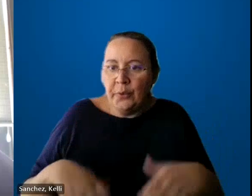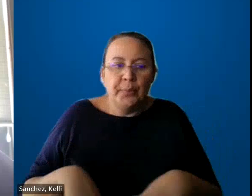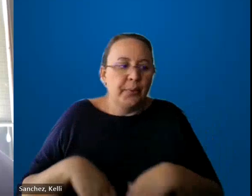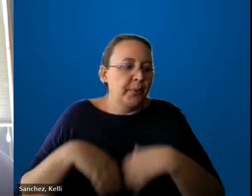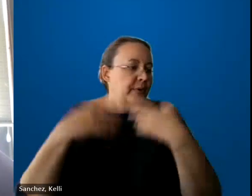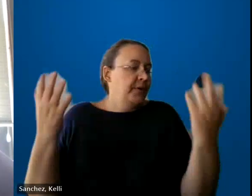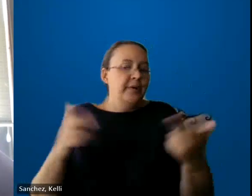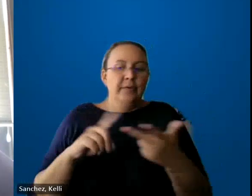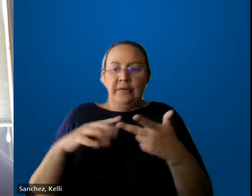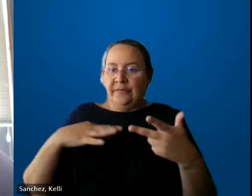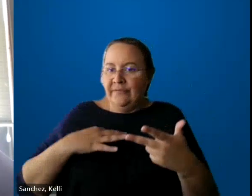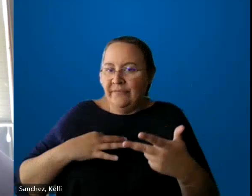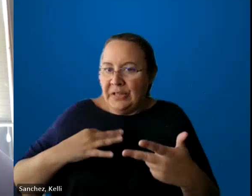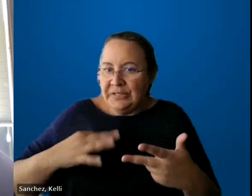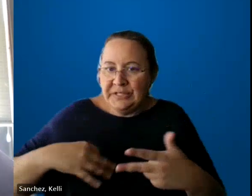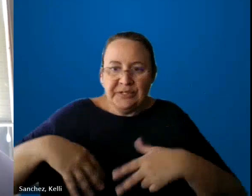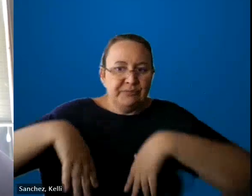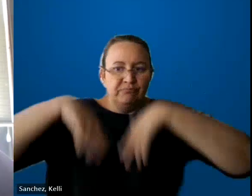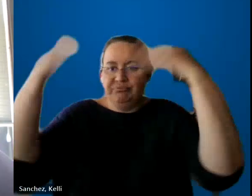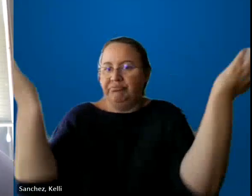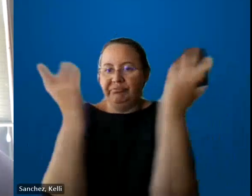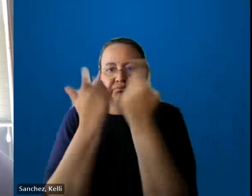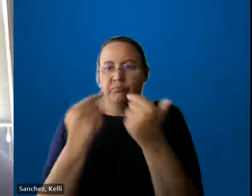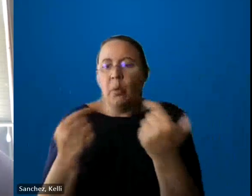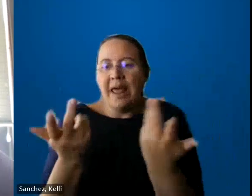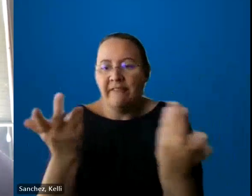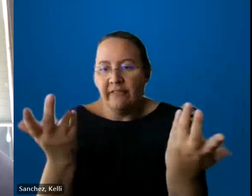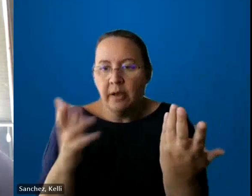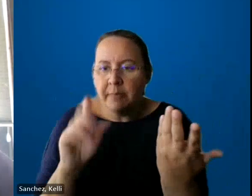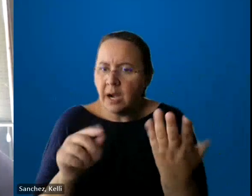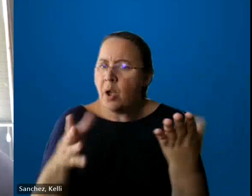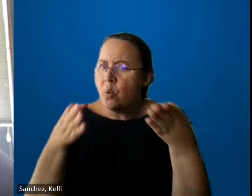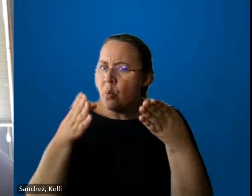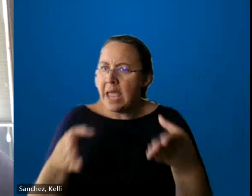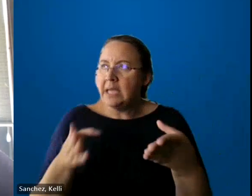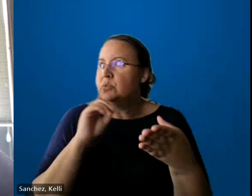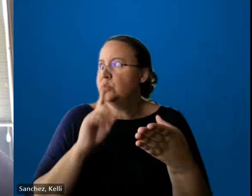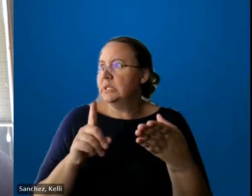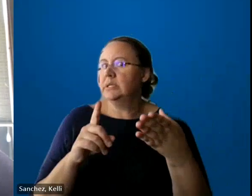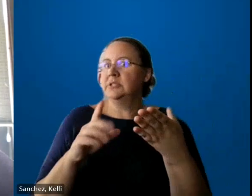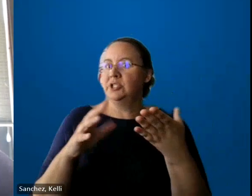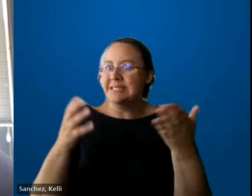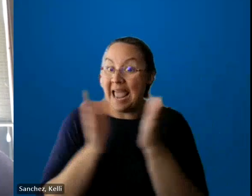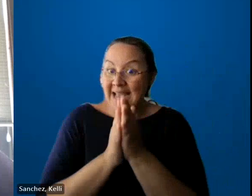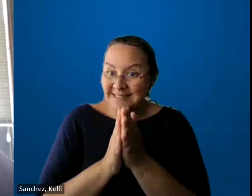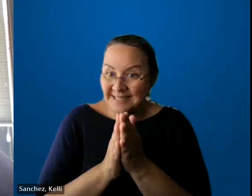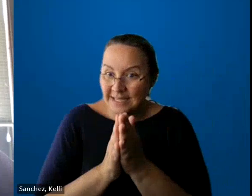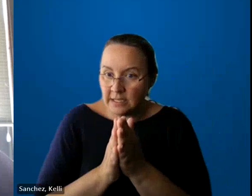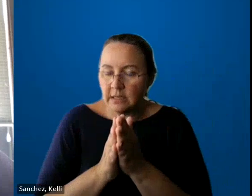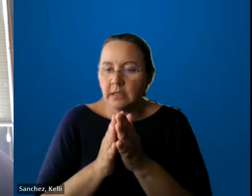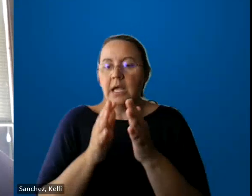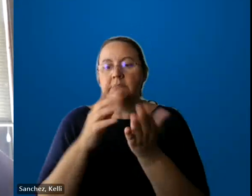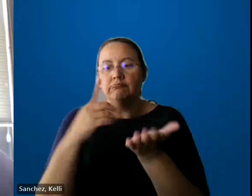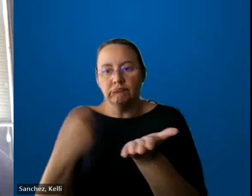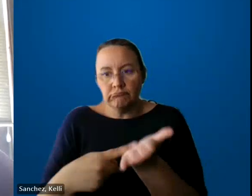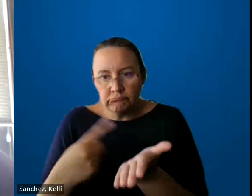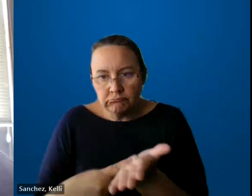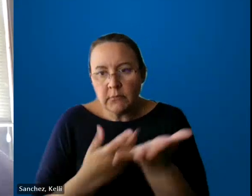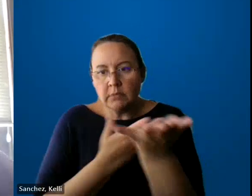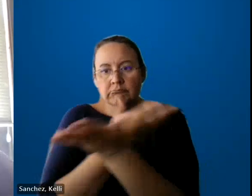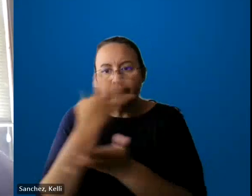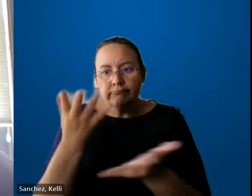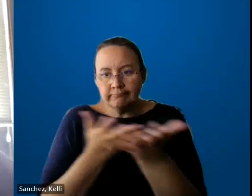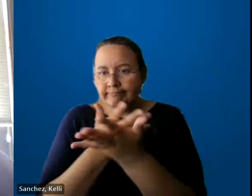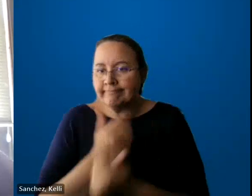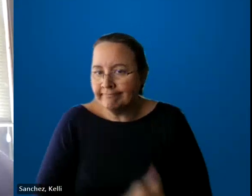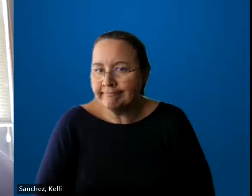have volunteers or whatever, but really just asking them. Okay.